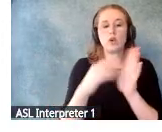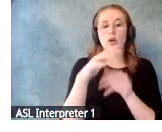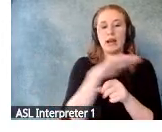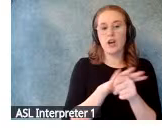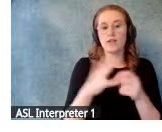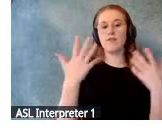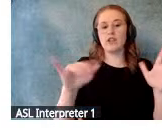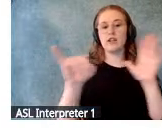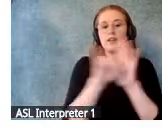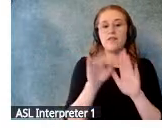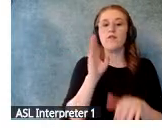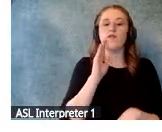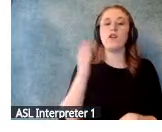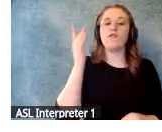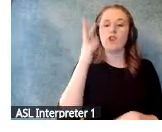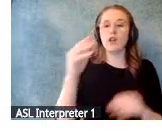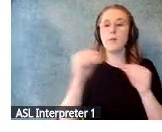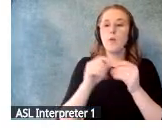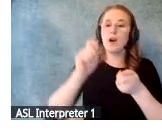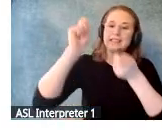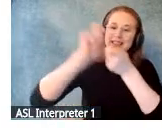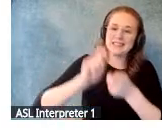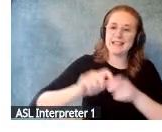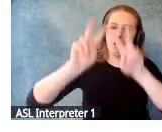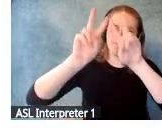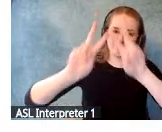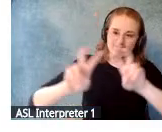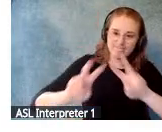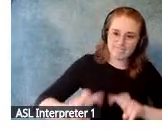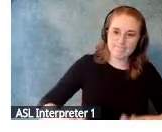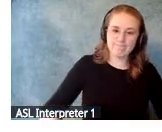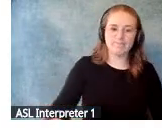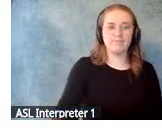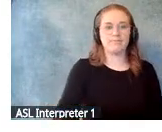areas were identified for further detailed analysis.